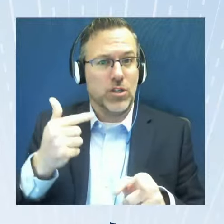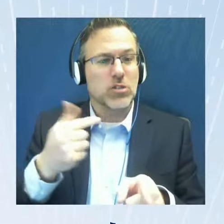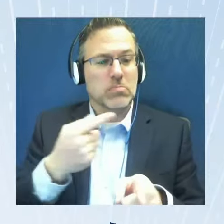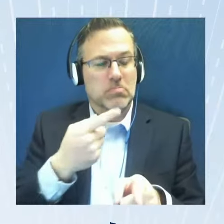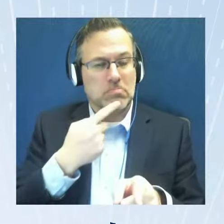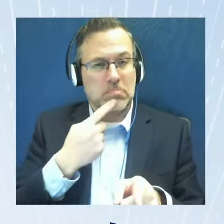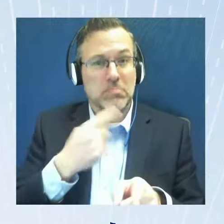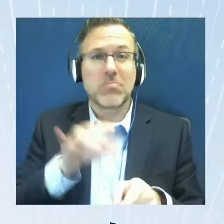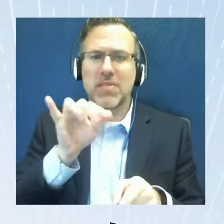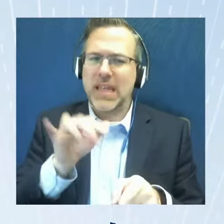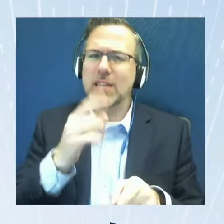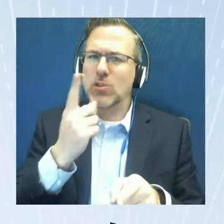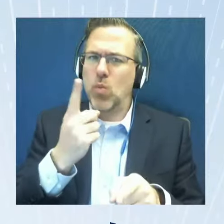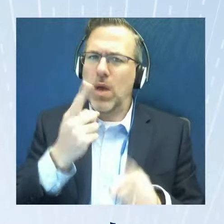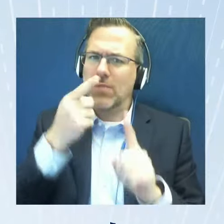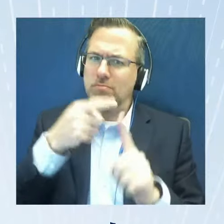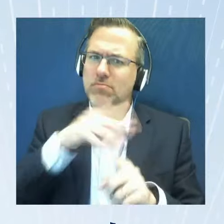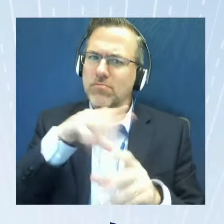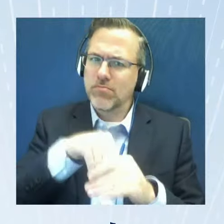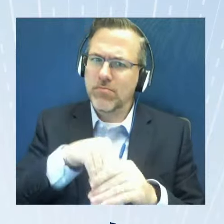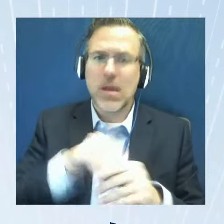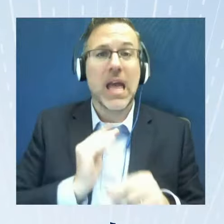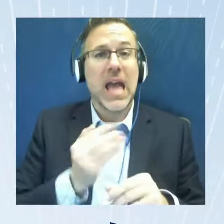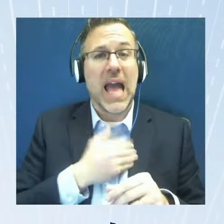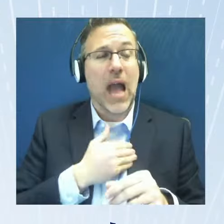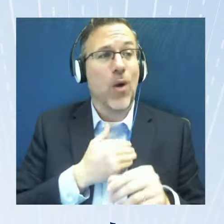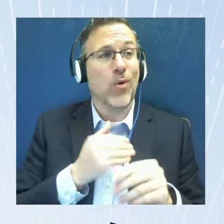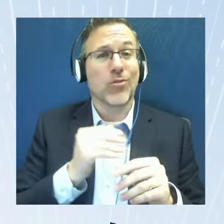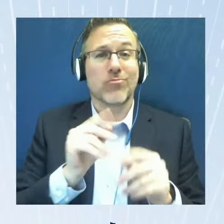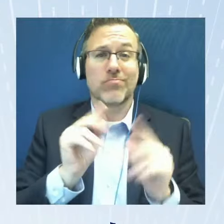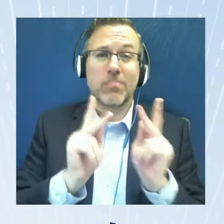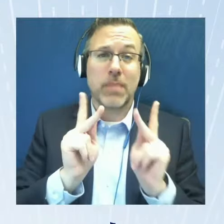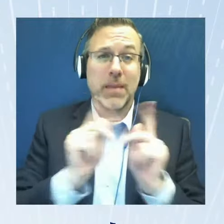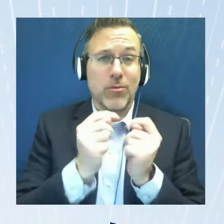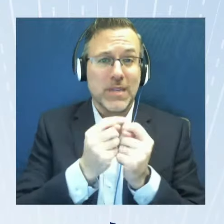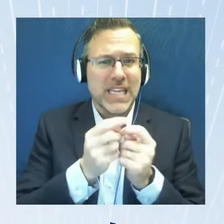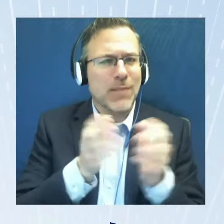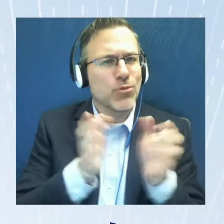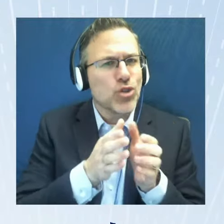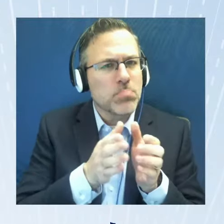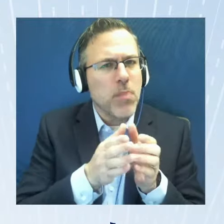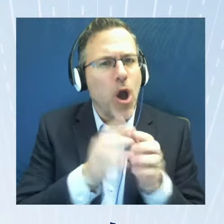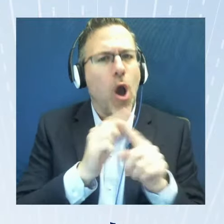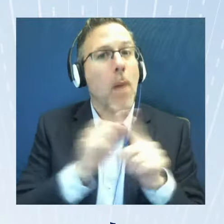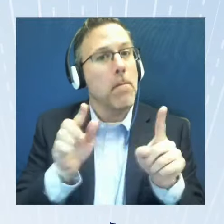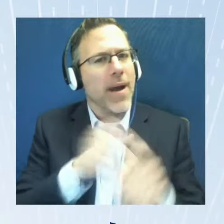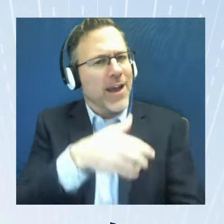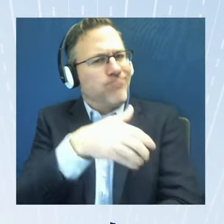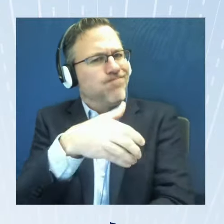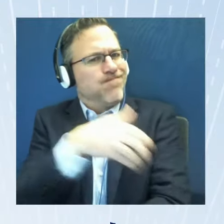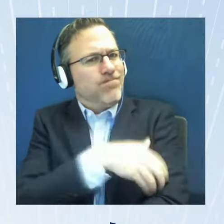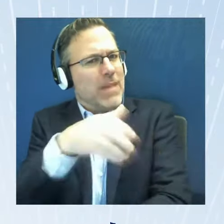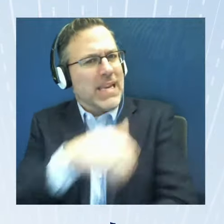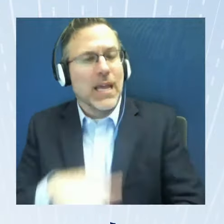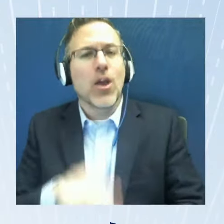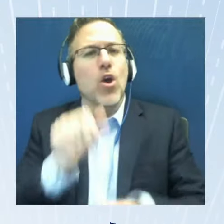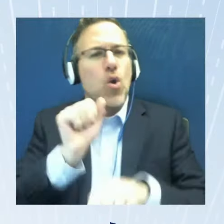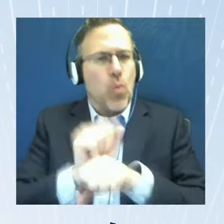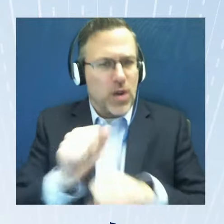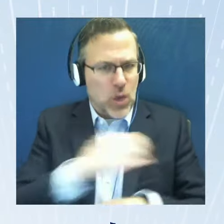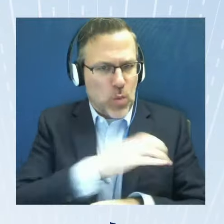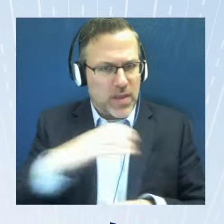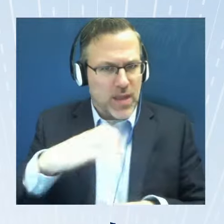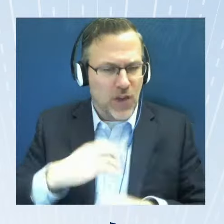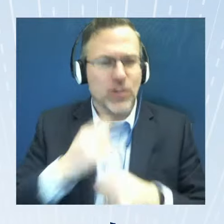a small but mighty team, and we're working with our partners in Congress to make sure that our consumer protection team is strong enough to follow up on all